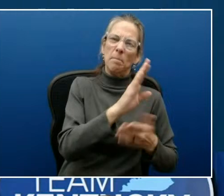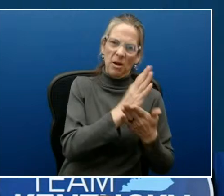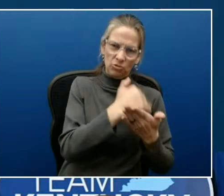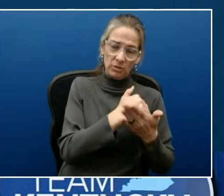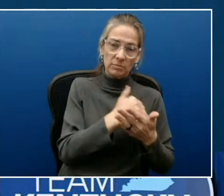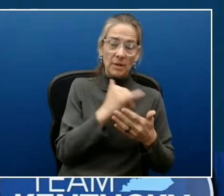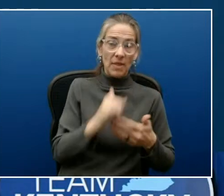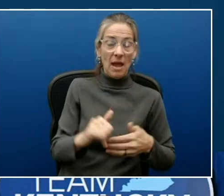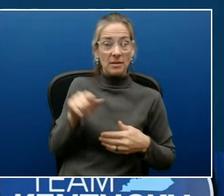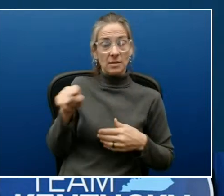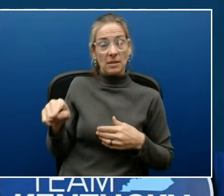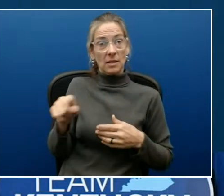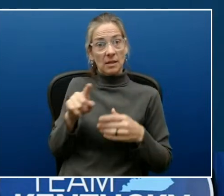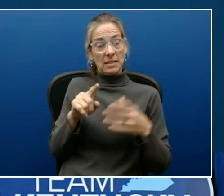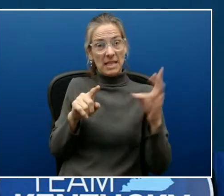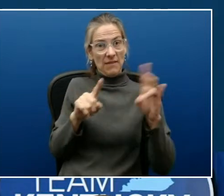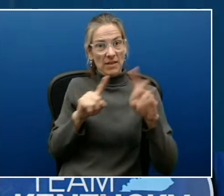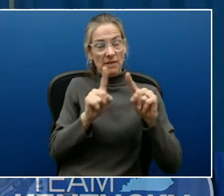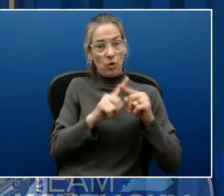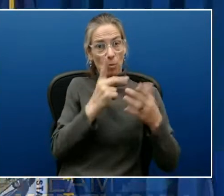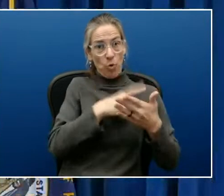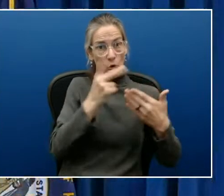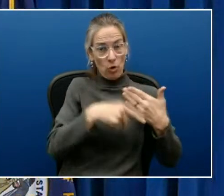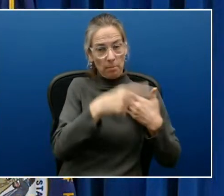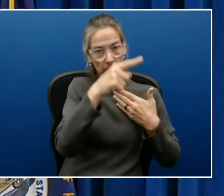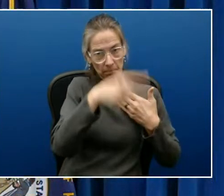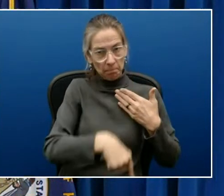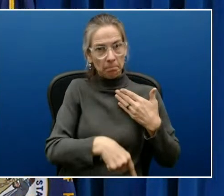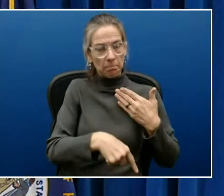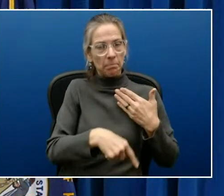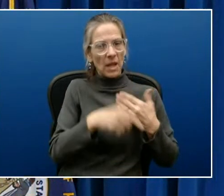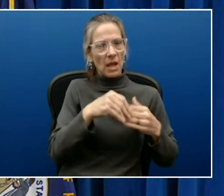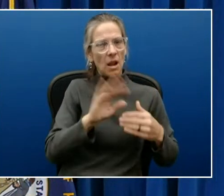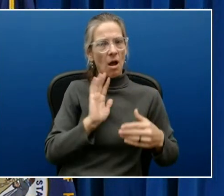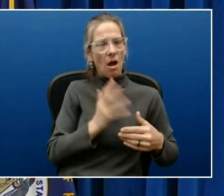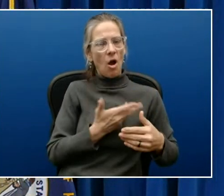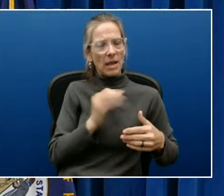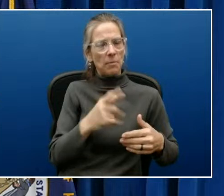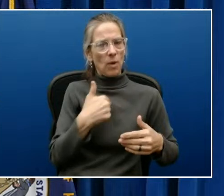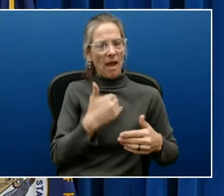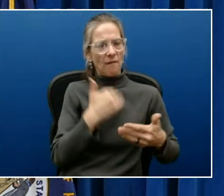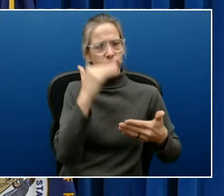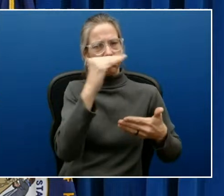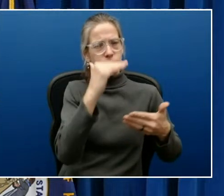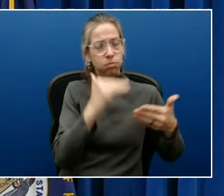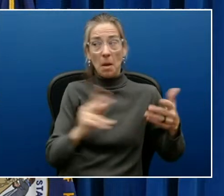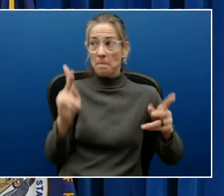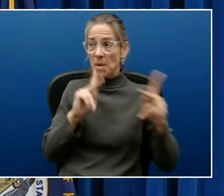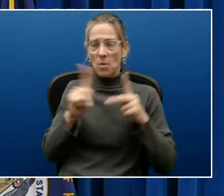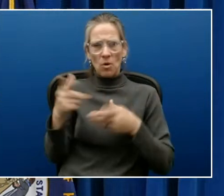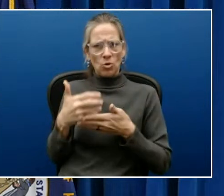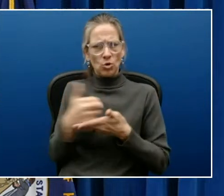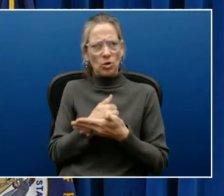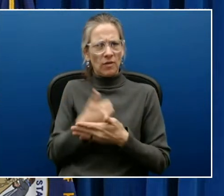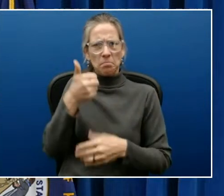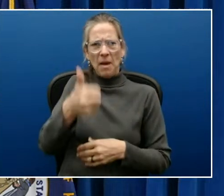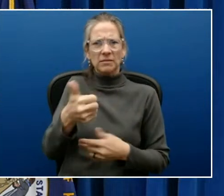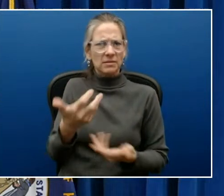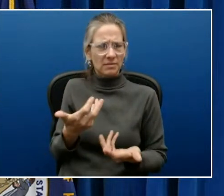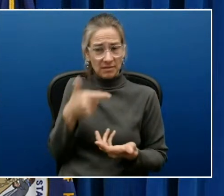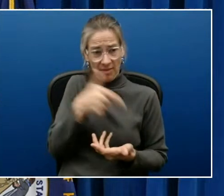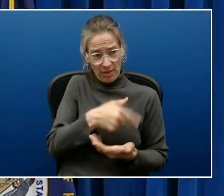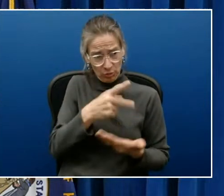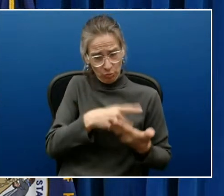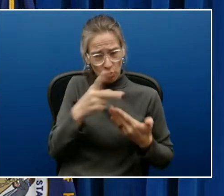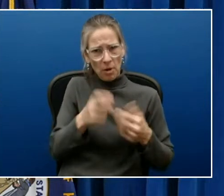by our Department of Rural and Municipal Aid. Our people deserve the best, and this is another program that makes sure